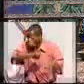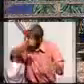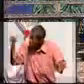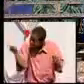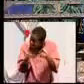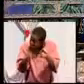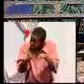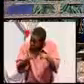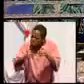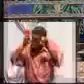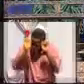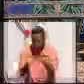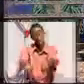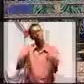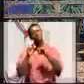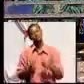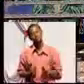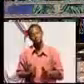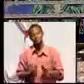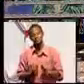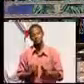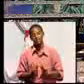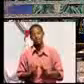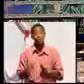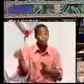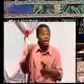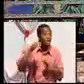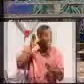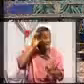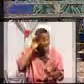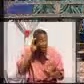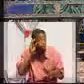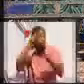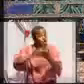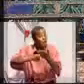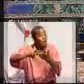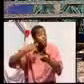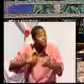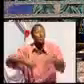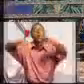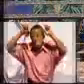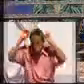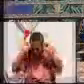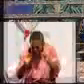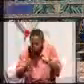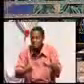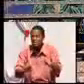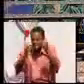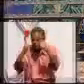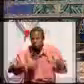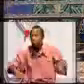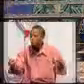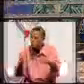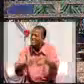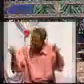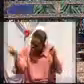that we have disabled, so-called able people in. We feel they could be given the chance to also come to play,